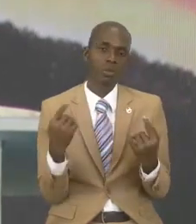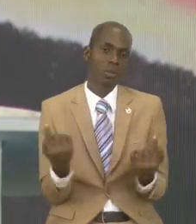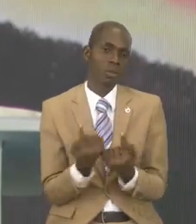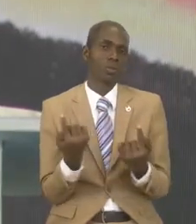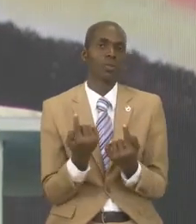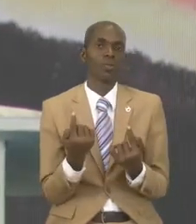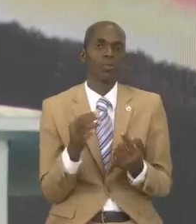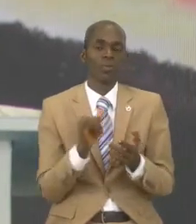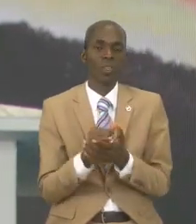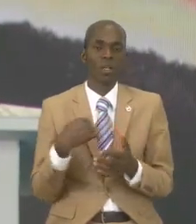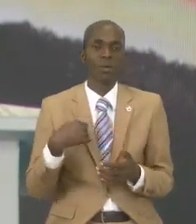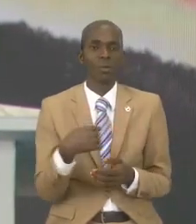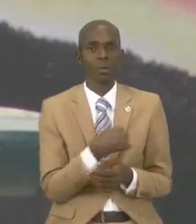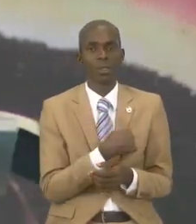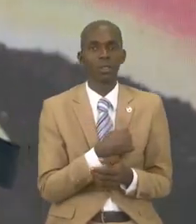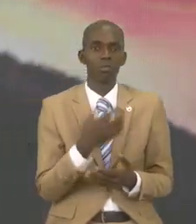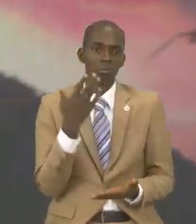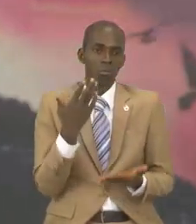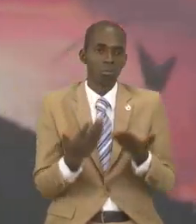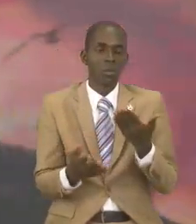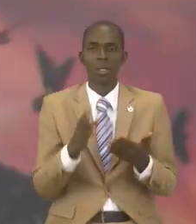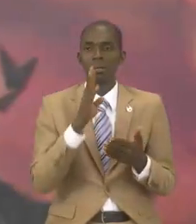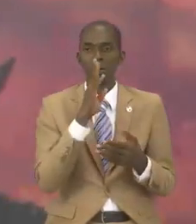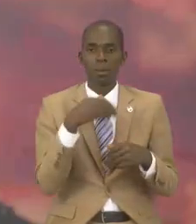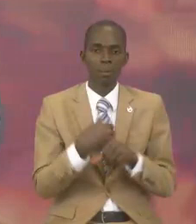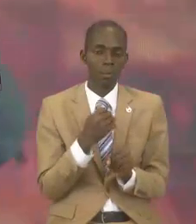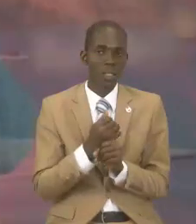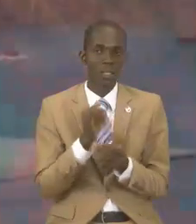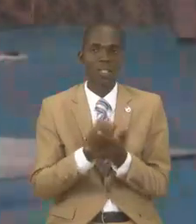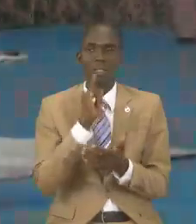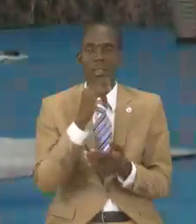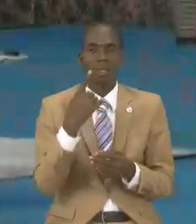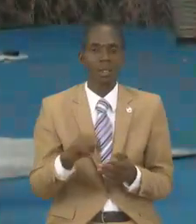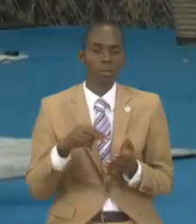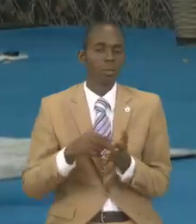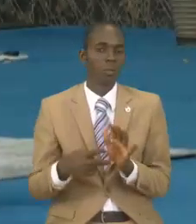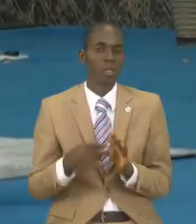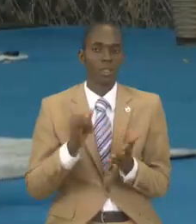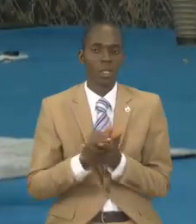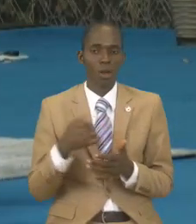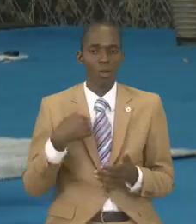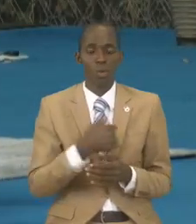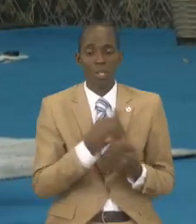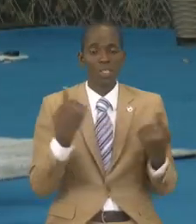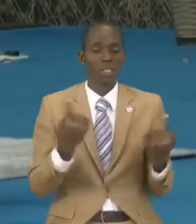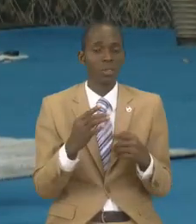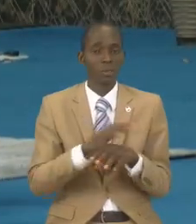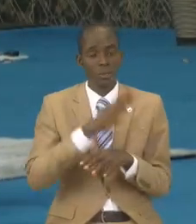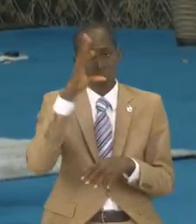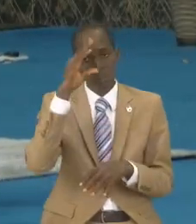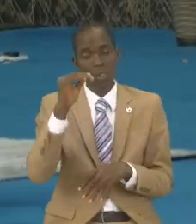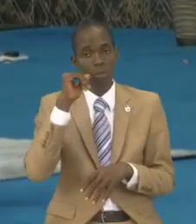That we might be made, that's the purpose, that we, sinful men and women,